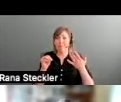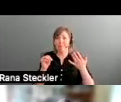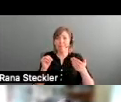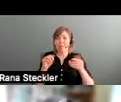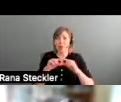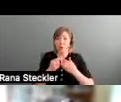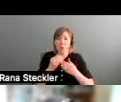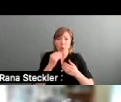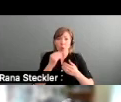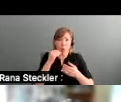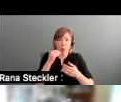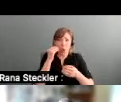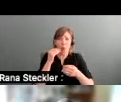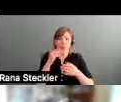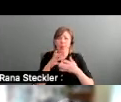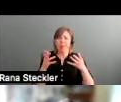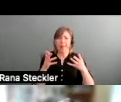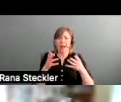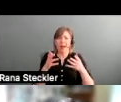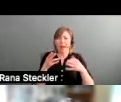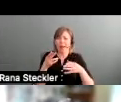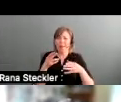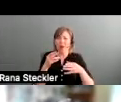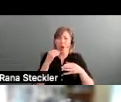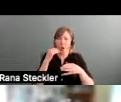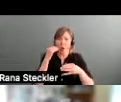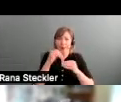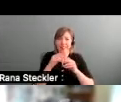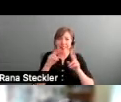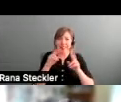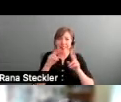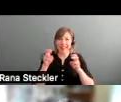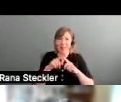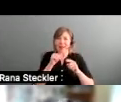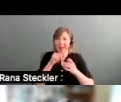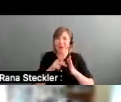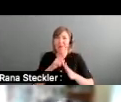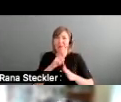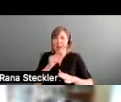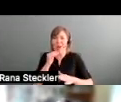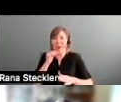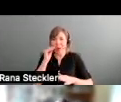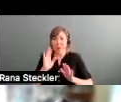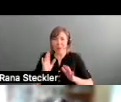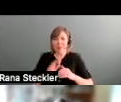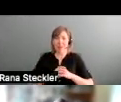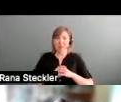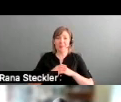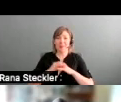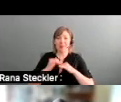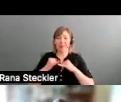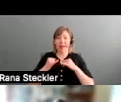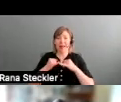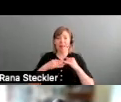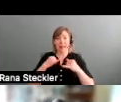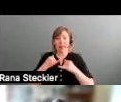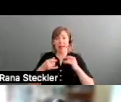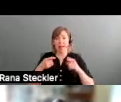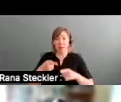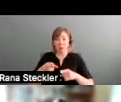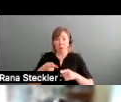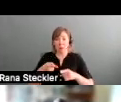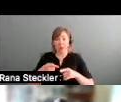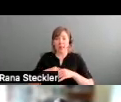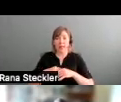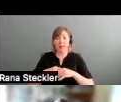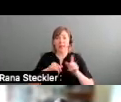group homes. There's a lot of homes in the titles, but none of them are real homes. And lastly, and this is my last point,